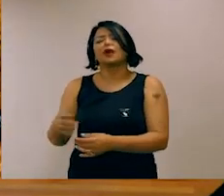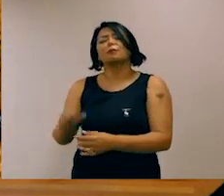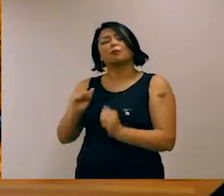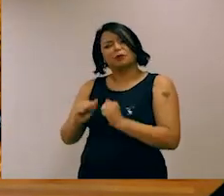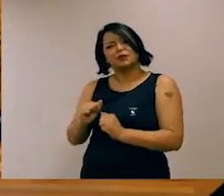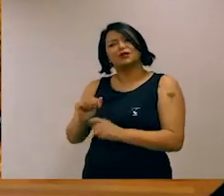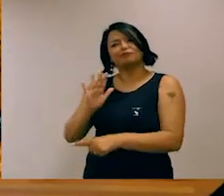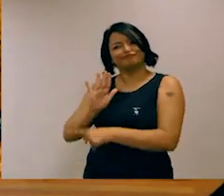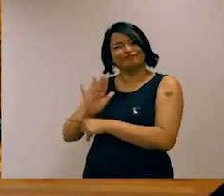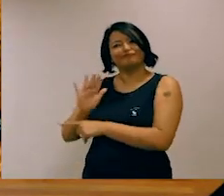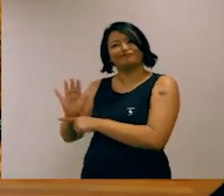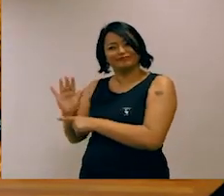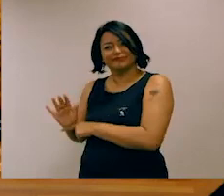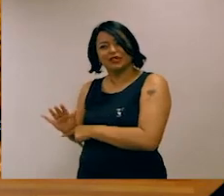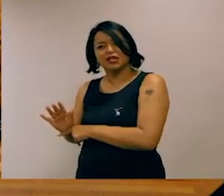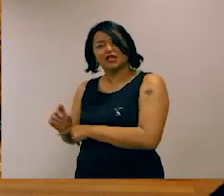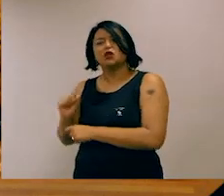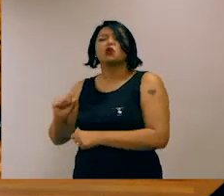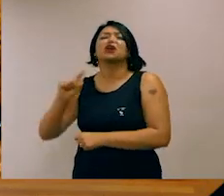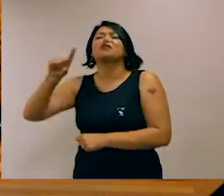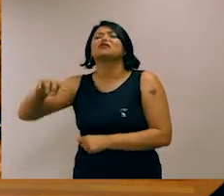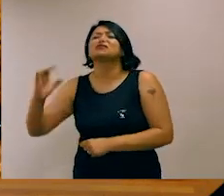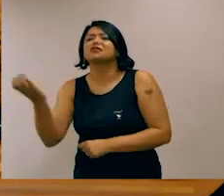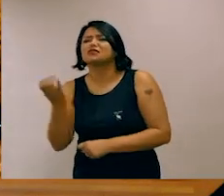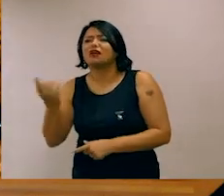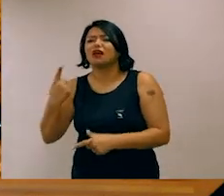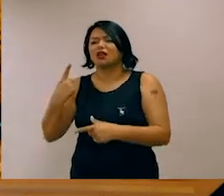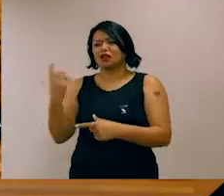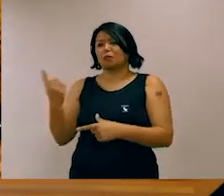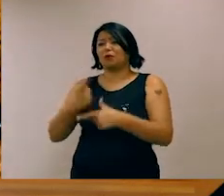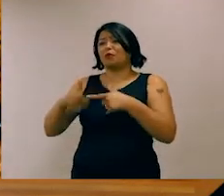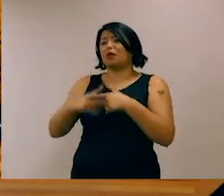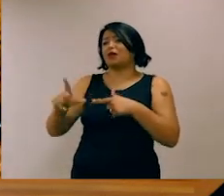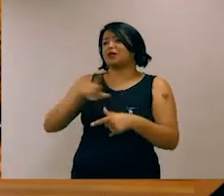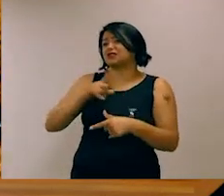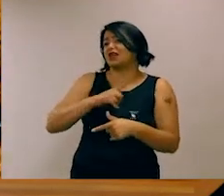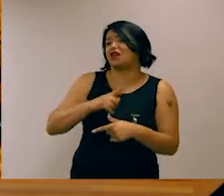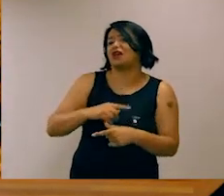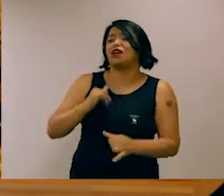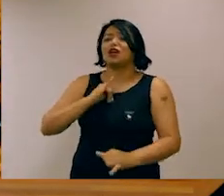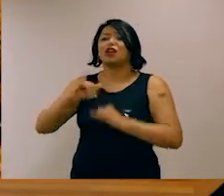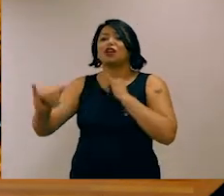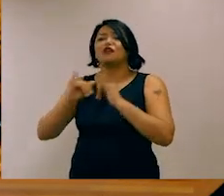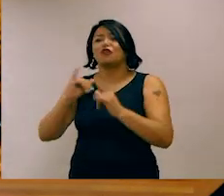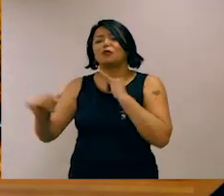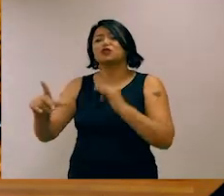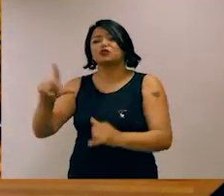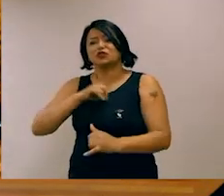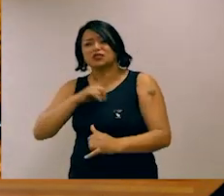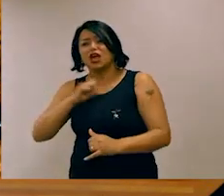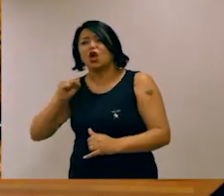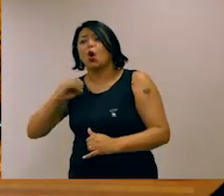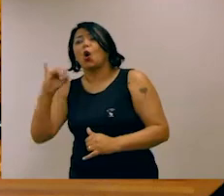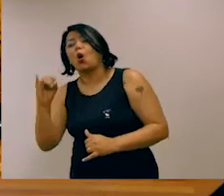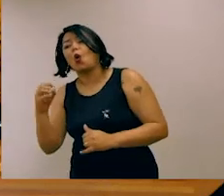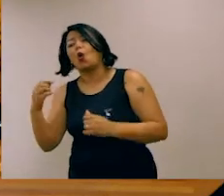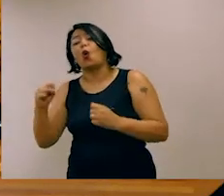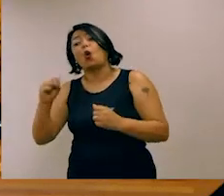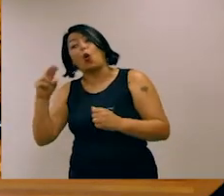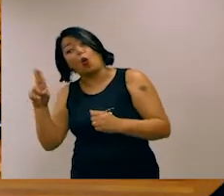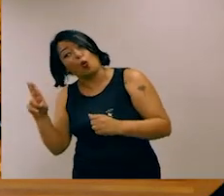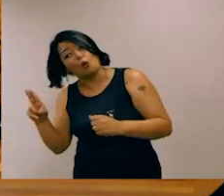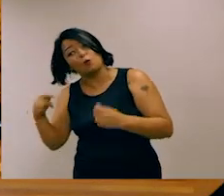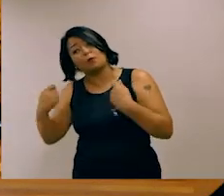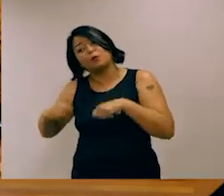have, what is the data that you think that you need to collect. So maybe think about the 5 steps that you saw here, and it will help